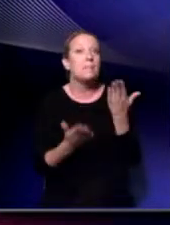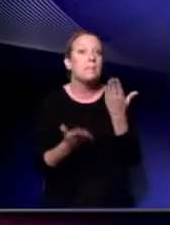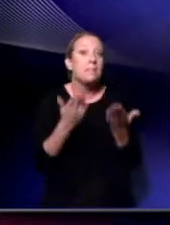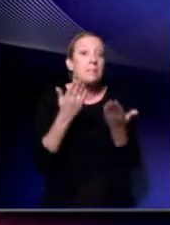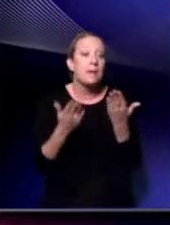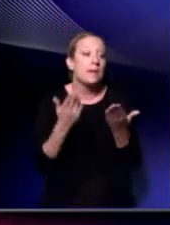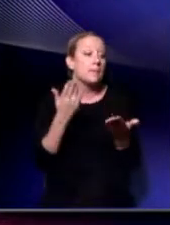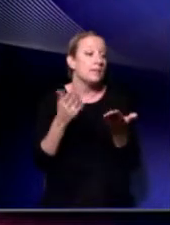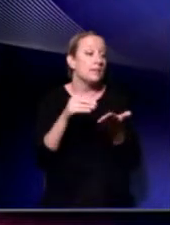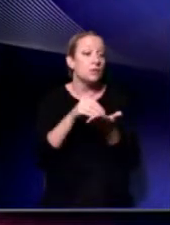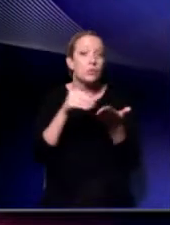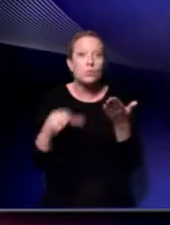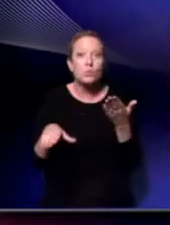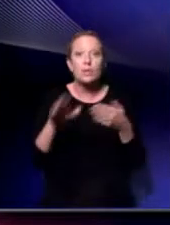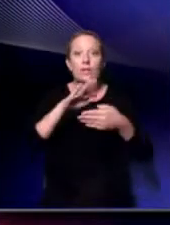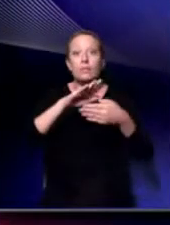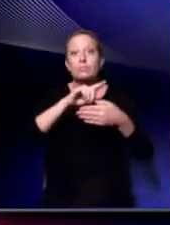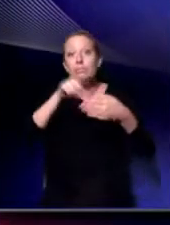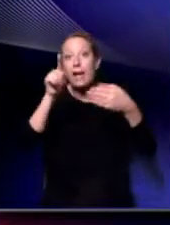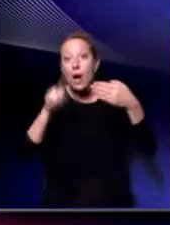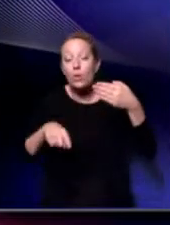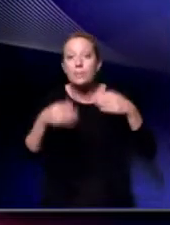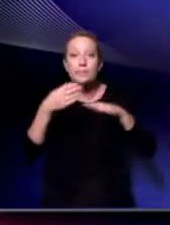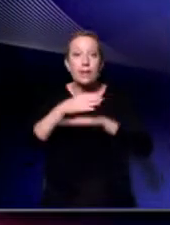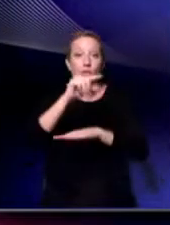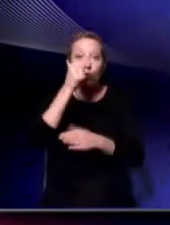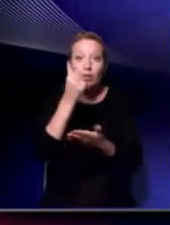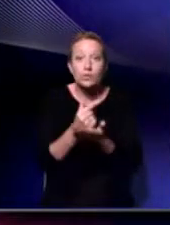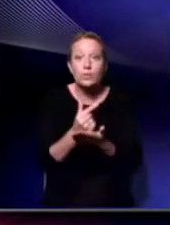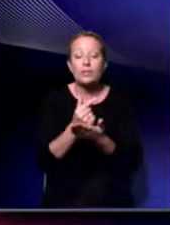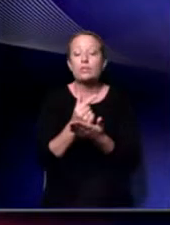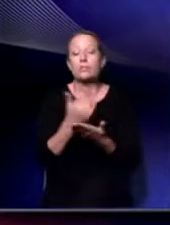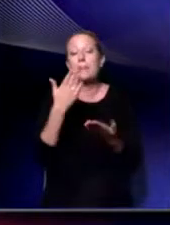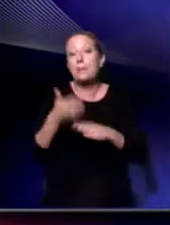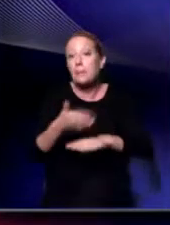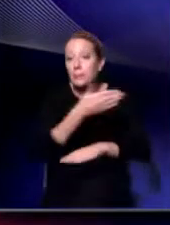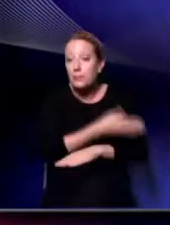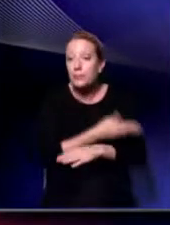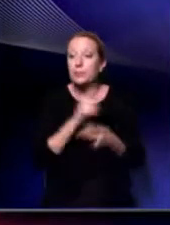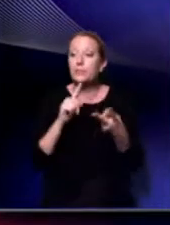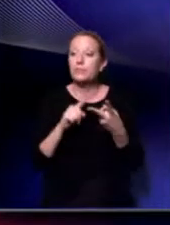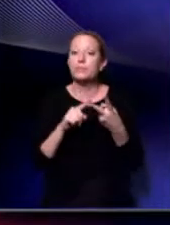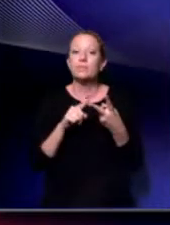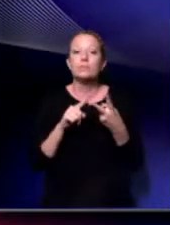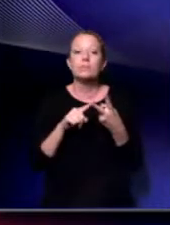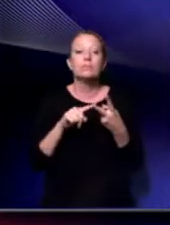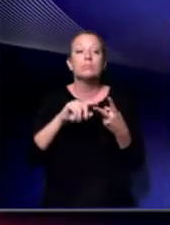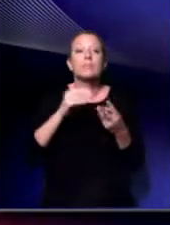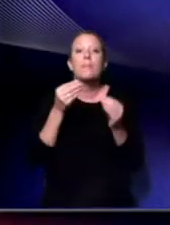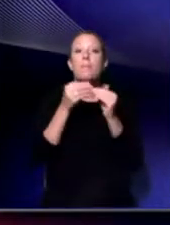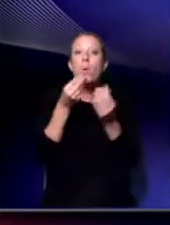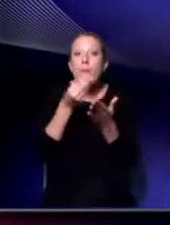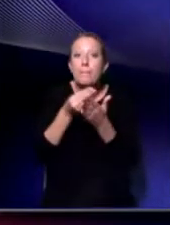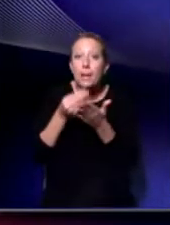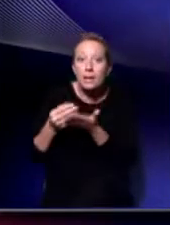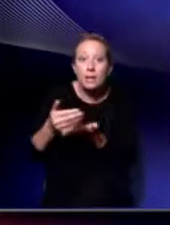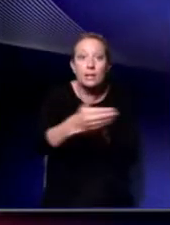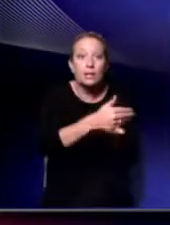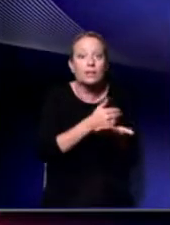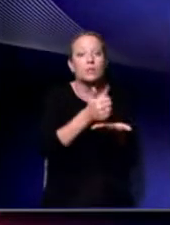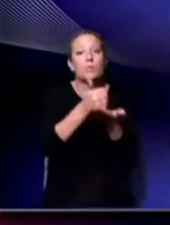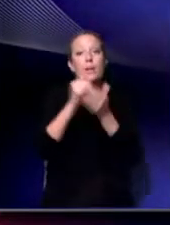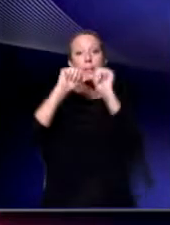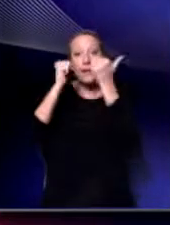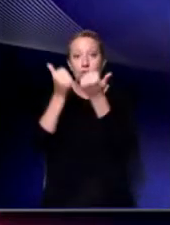student outcomes, provide additional financial operating funds for us, and